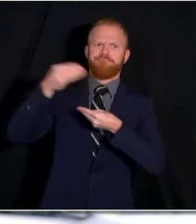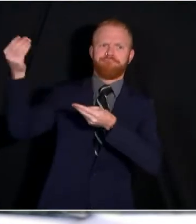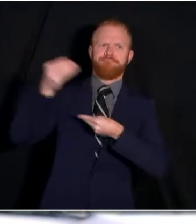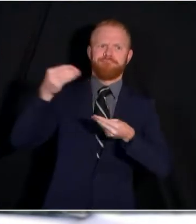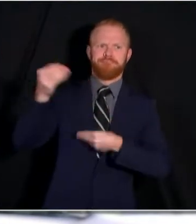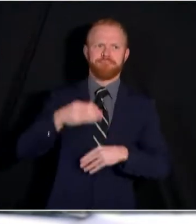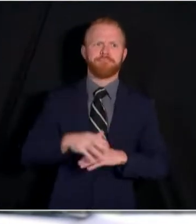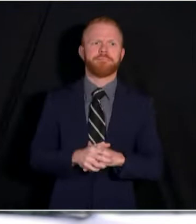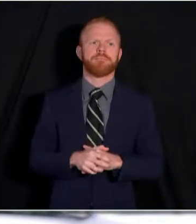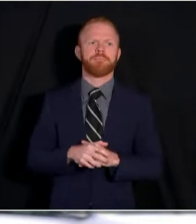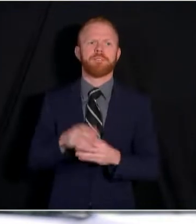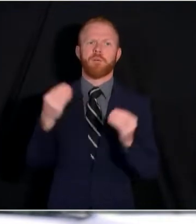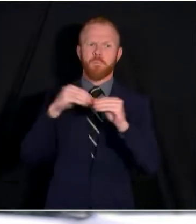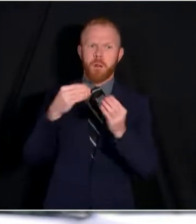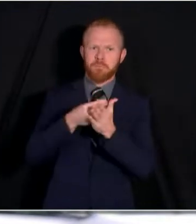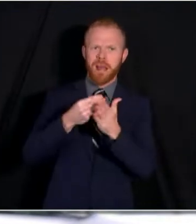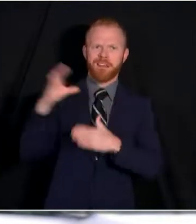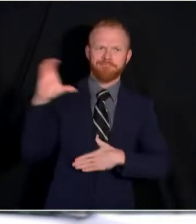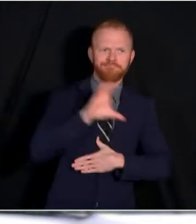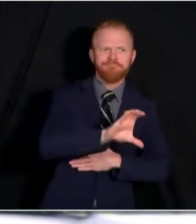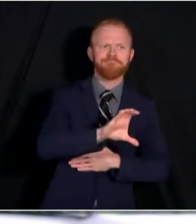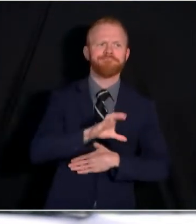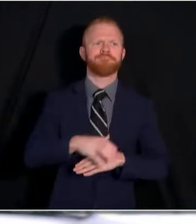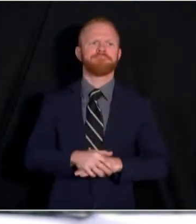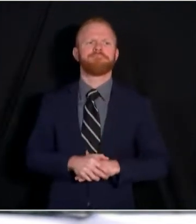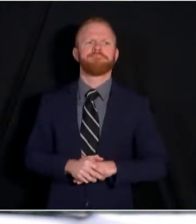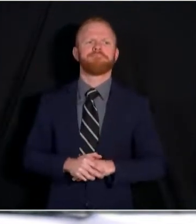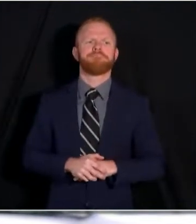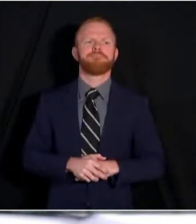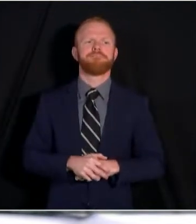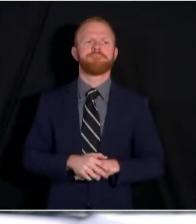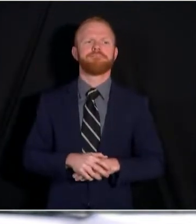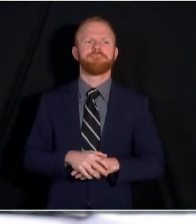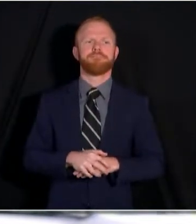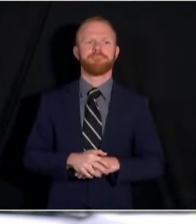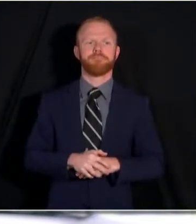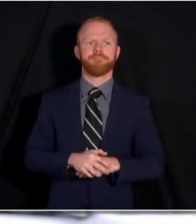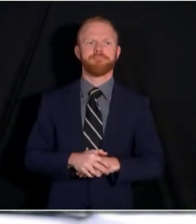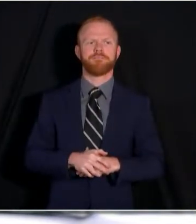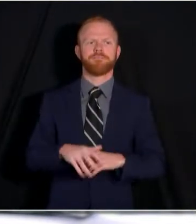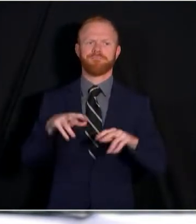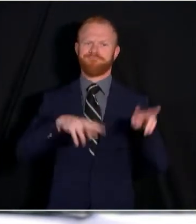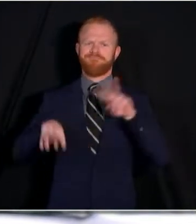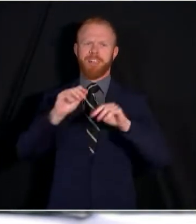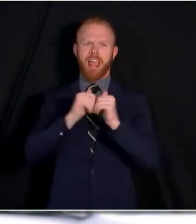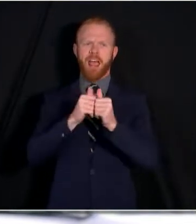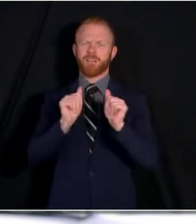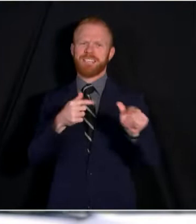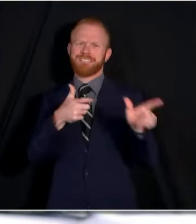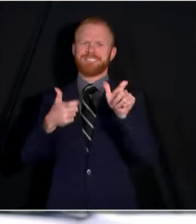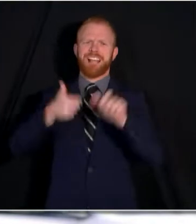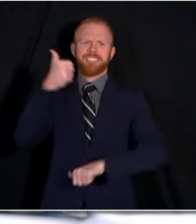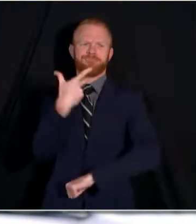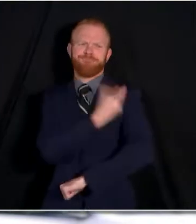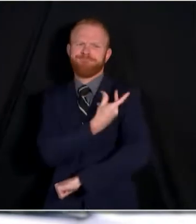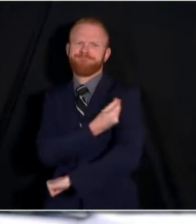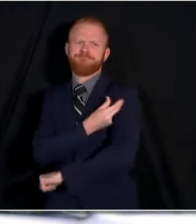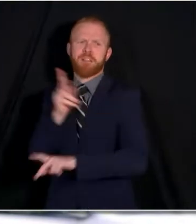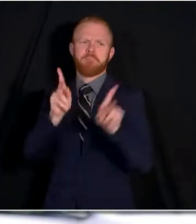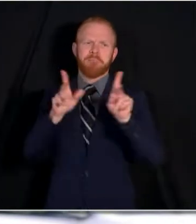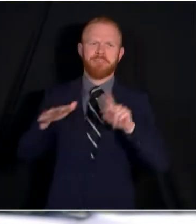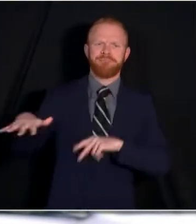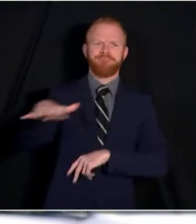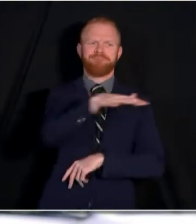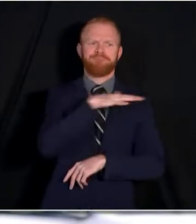other ways that we're looking to quickly vaccinate the American population. Last week, we started a program through